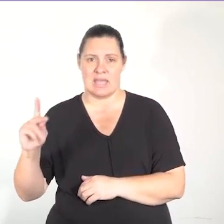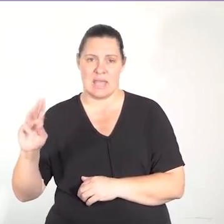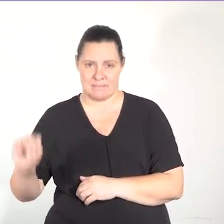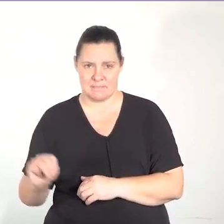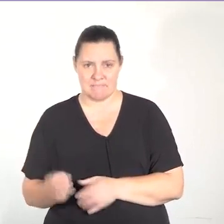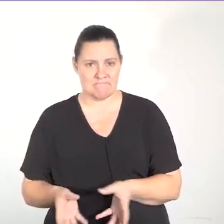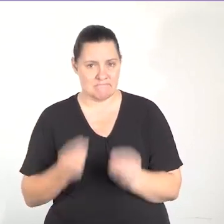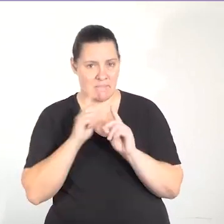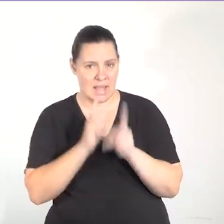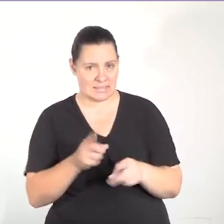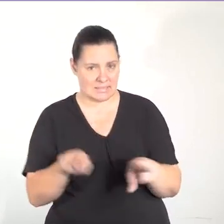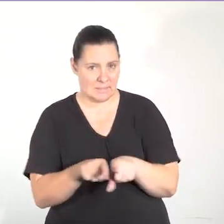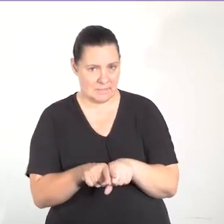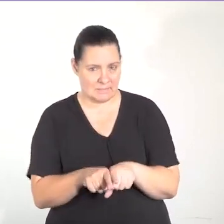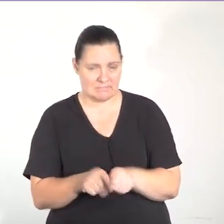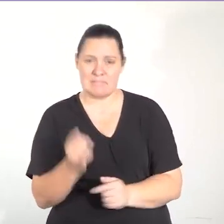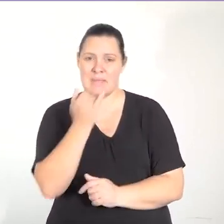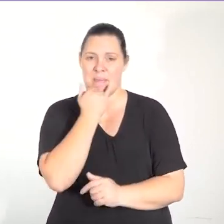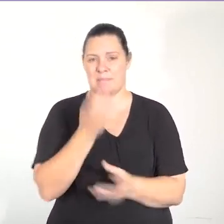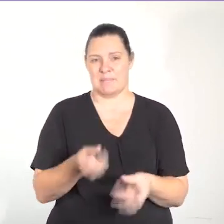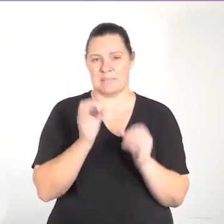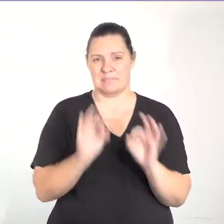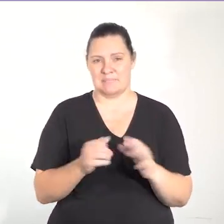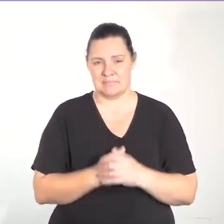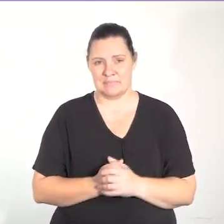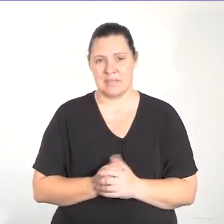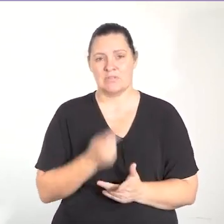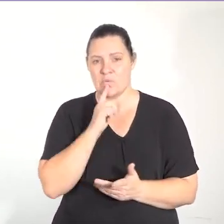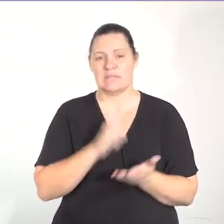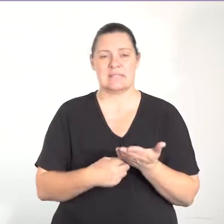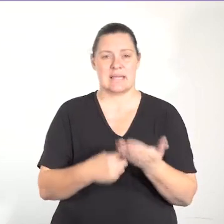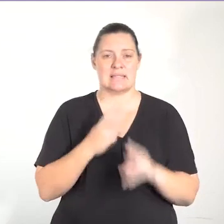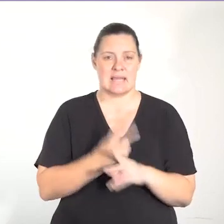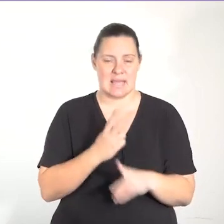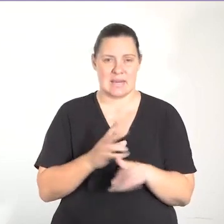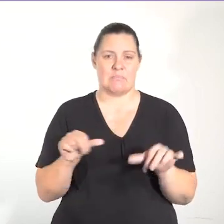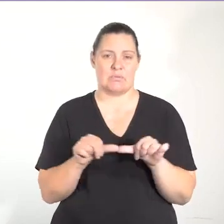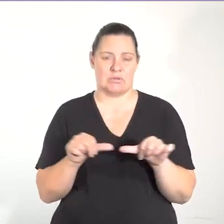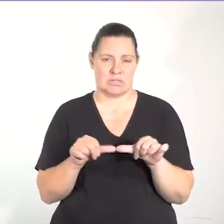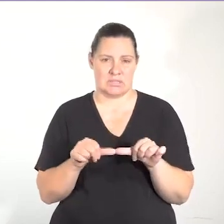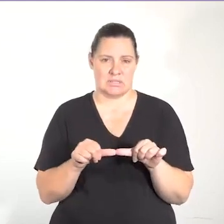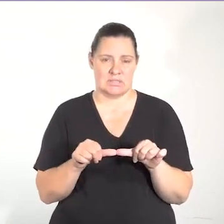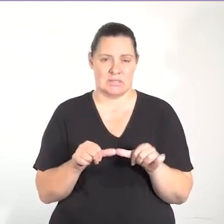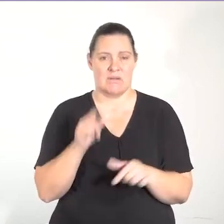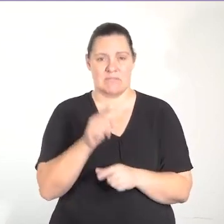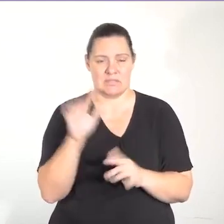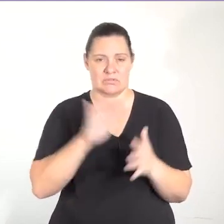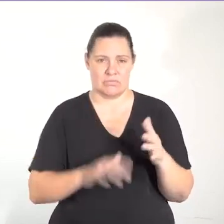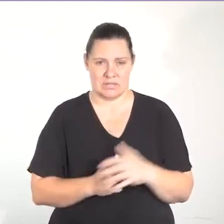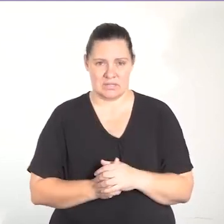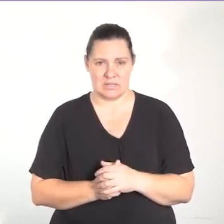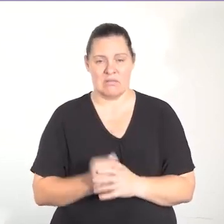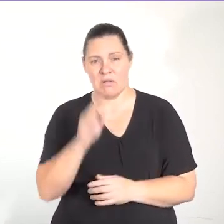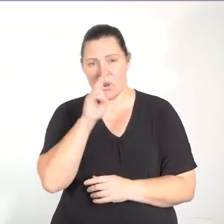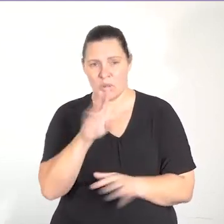kilometers. Did you get the same answer as me? I'm glad that you did. So now let's discuss again the proportion of this